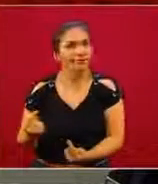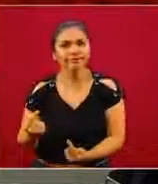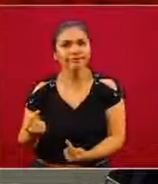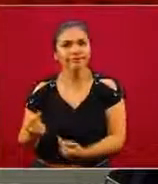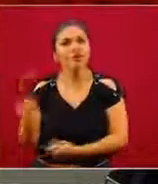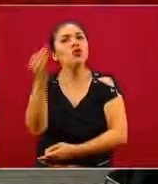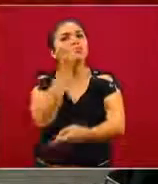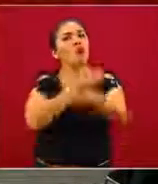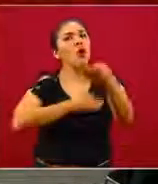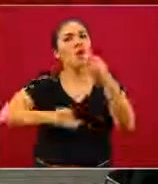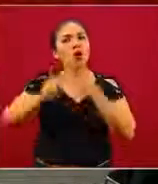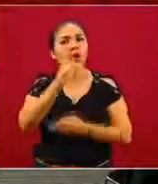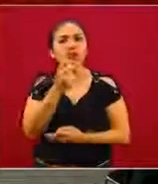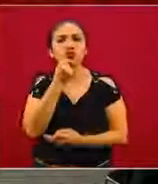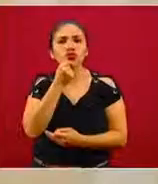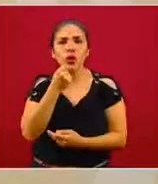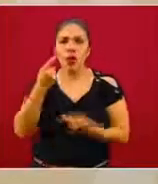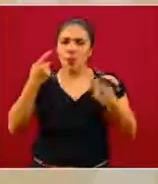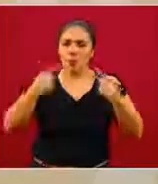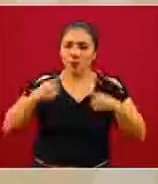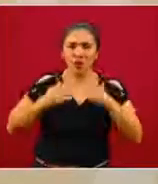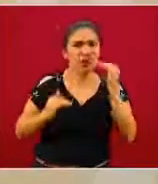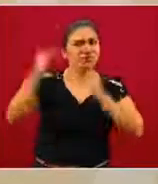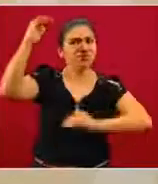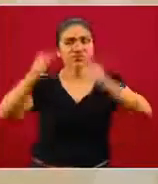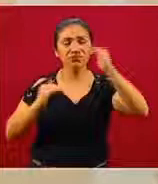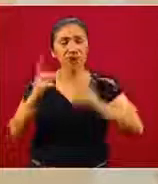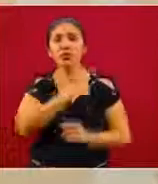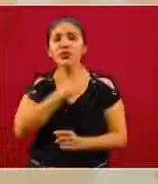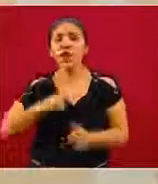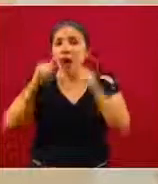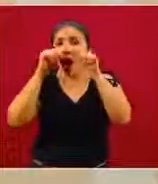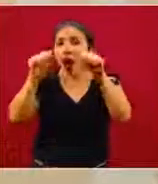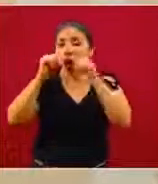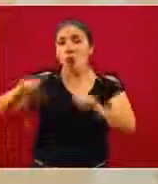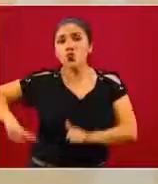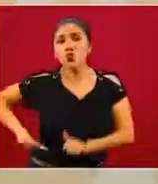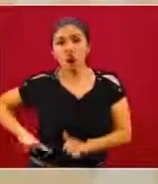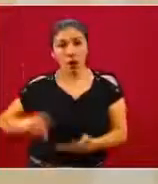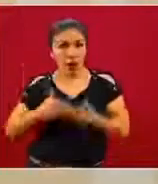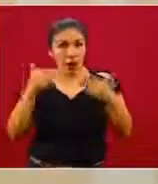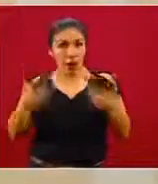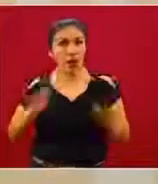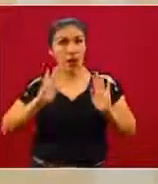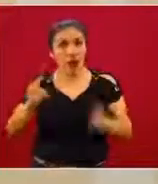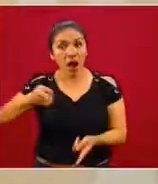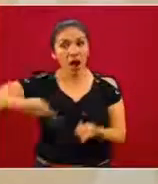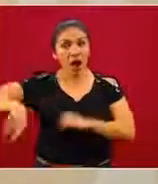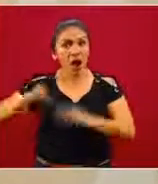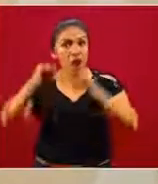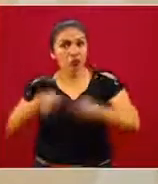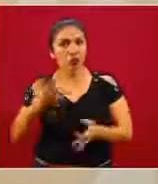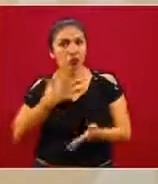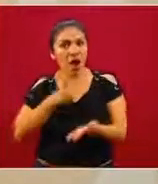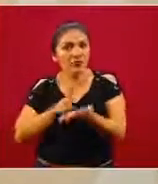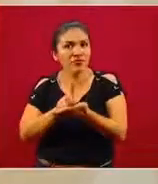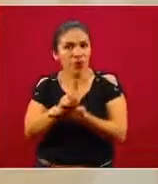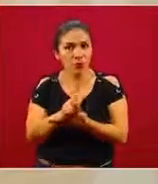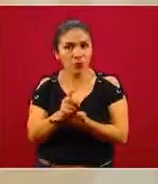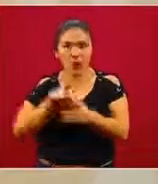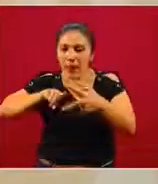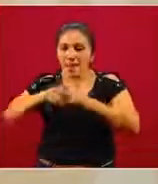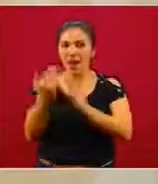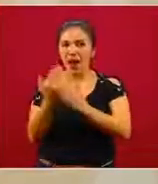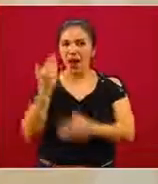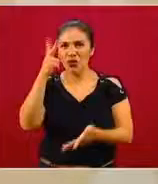kids. No, tiene una the necesidad de ser entire atendida por el Estado population y does hoy need que to ya son be sujetos formales de attended derechos to desde el by the state